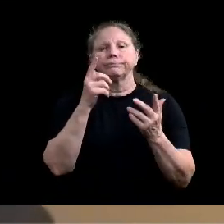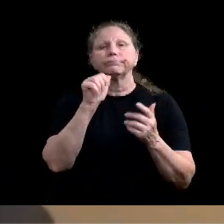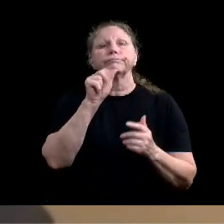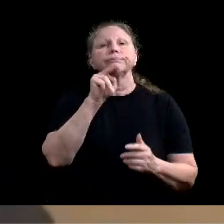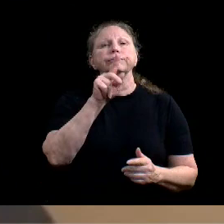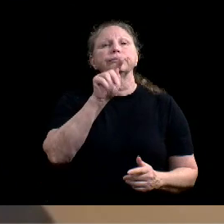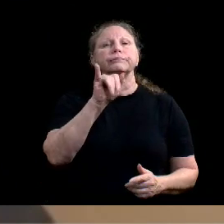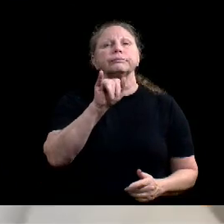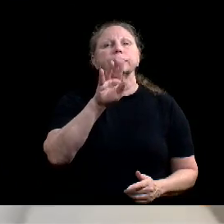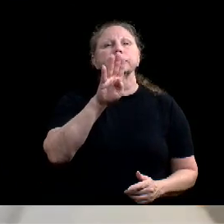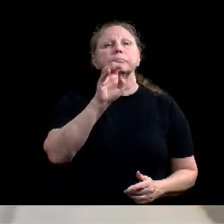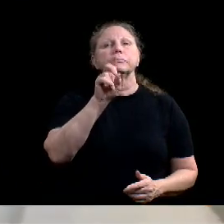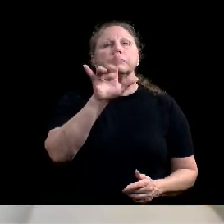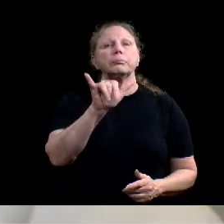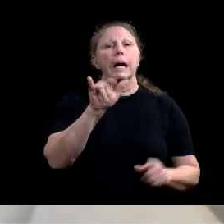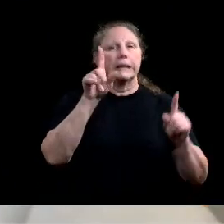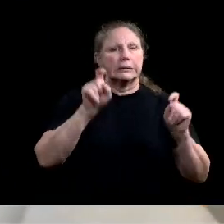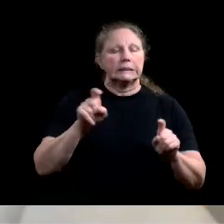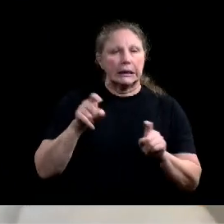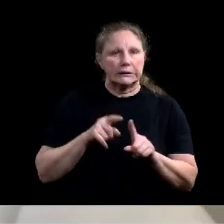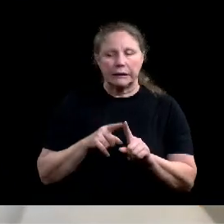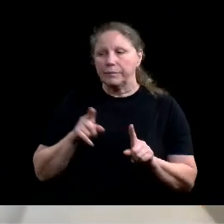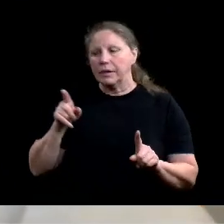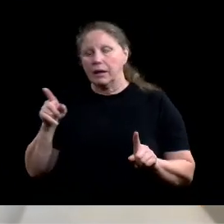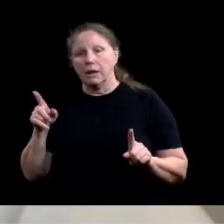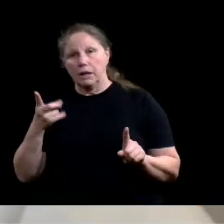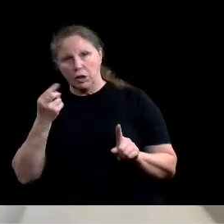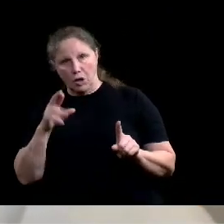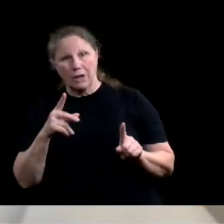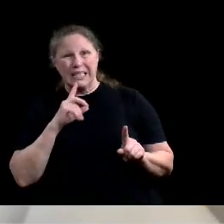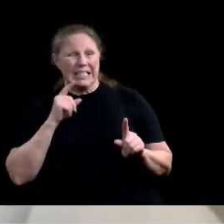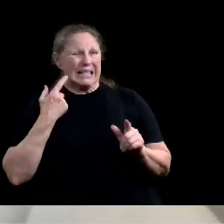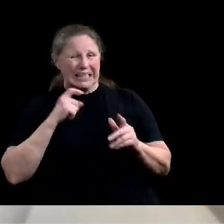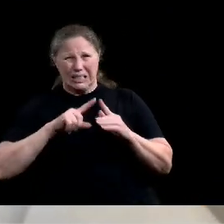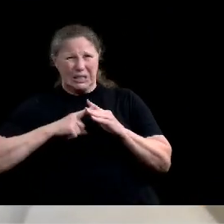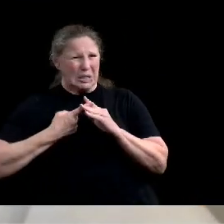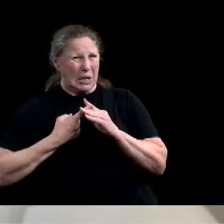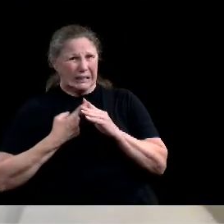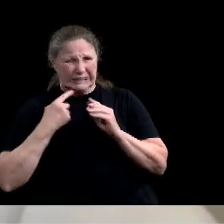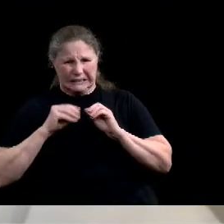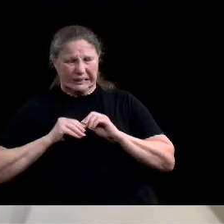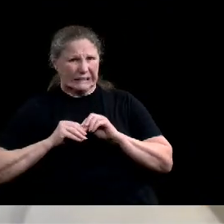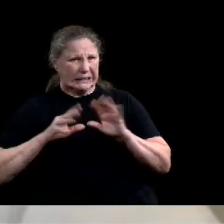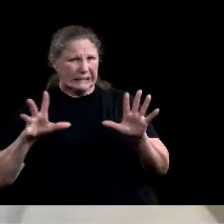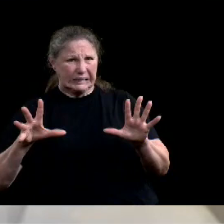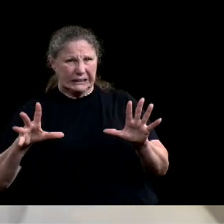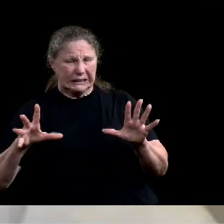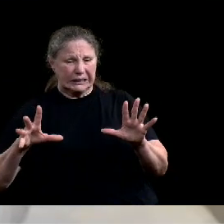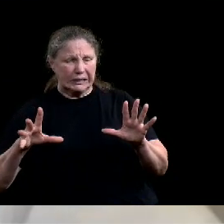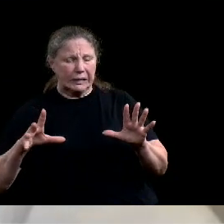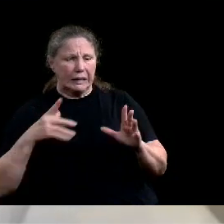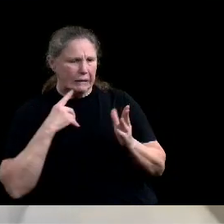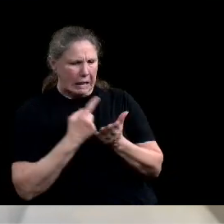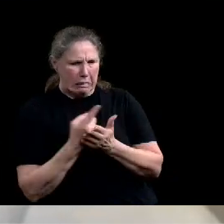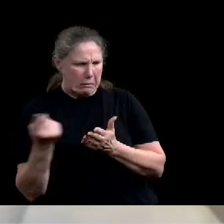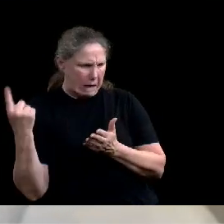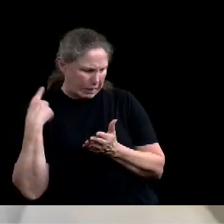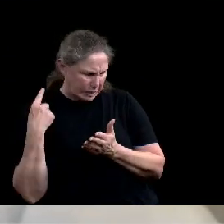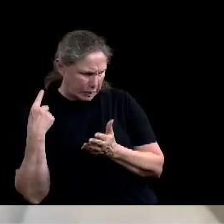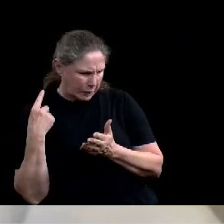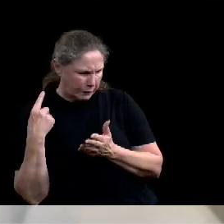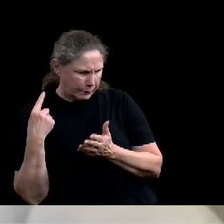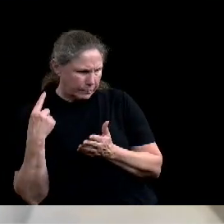to come online for the community. I mentioned this at last week's press conference, so I won't go into great detail,